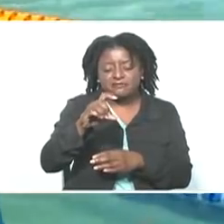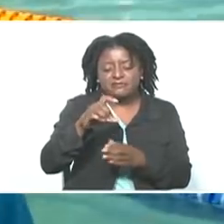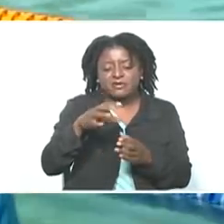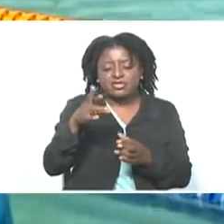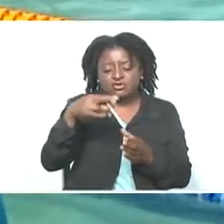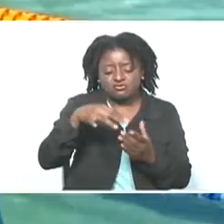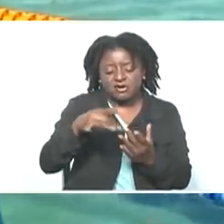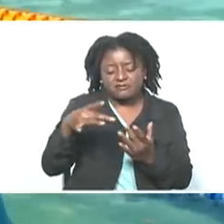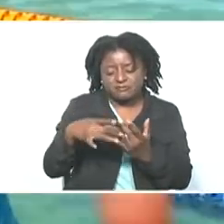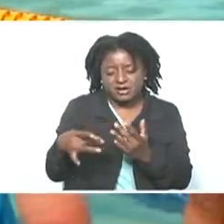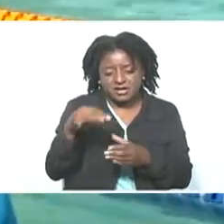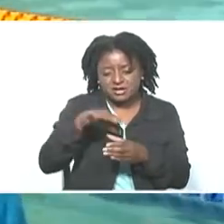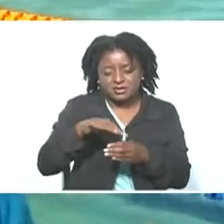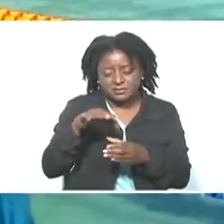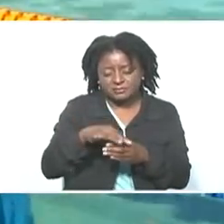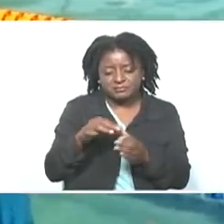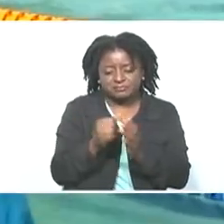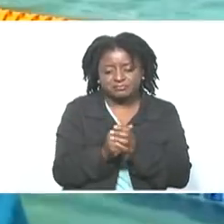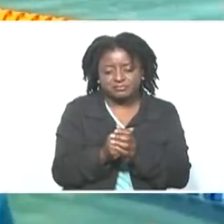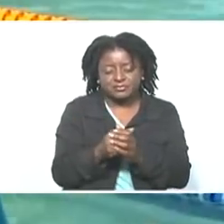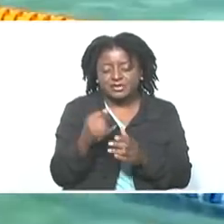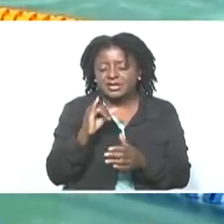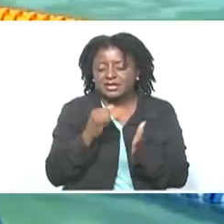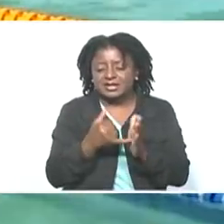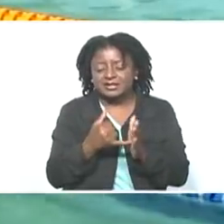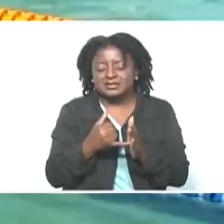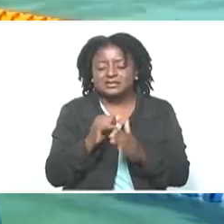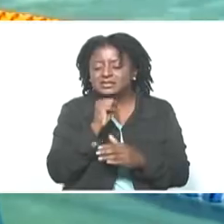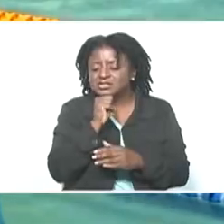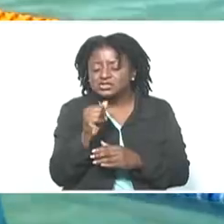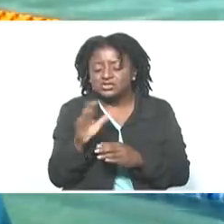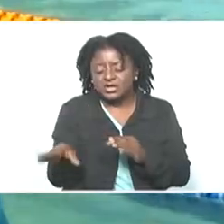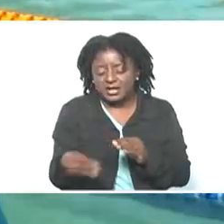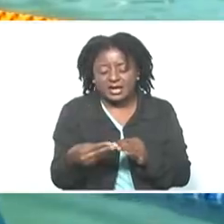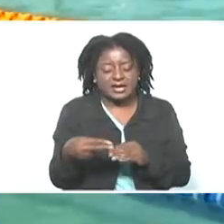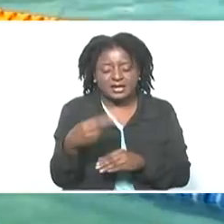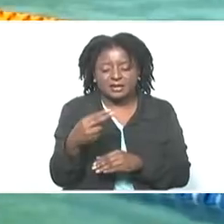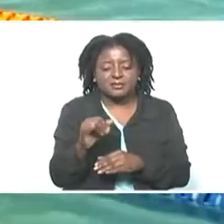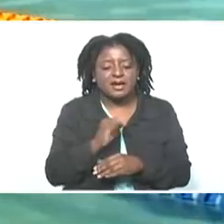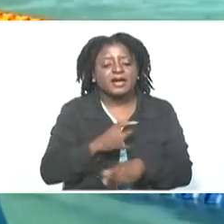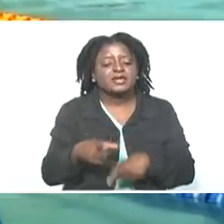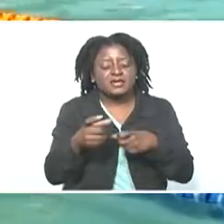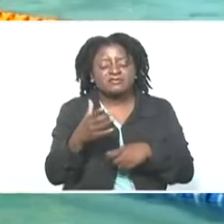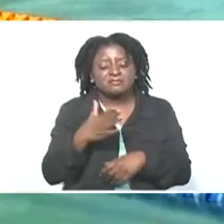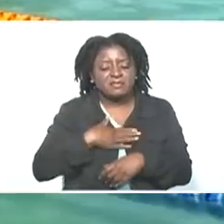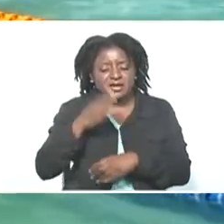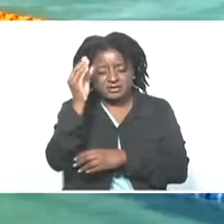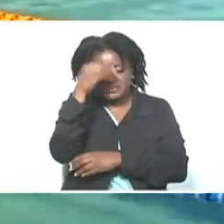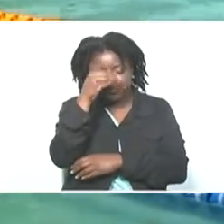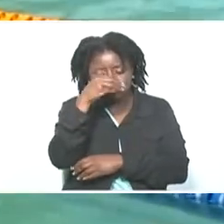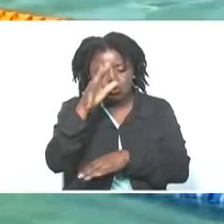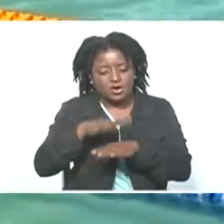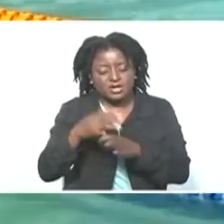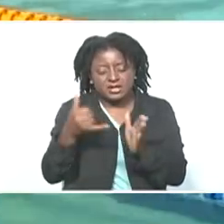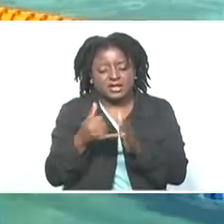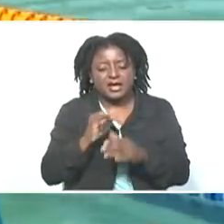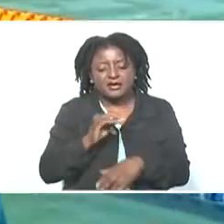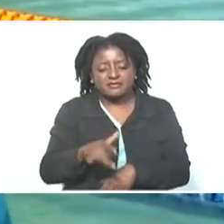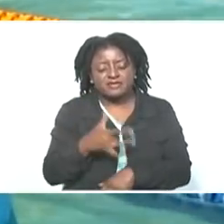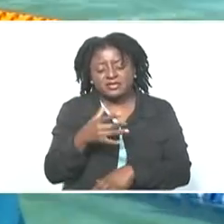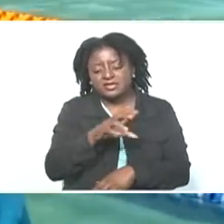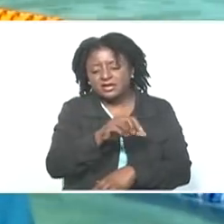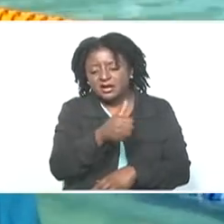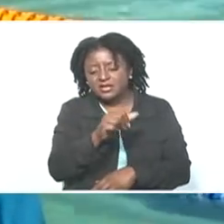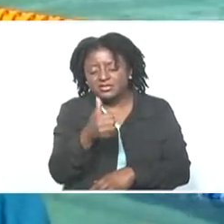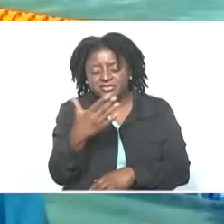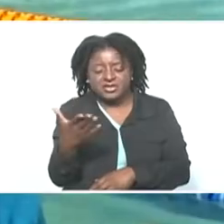and to me, I was just thinking, it just does not add up. I will give my views on it. I just feel there's so many other things